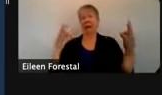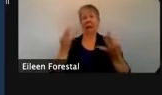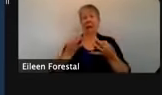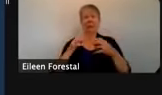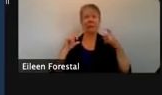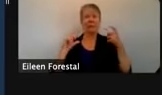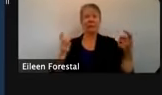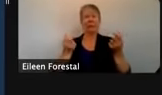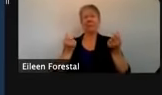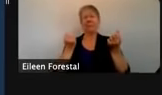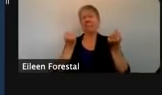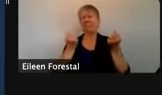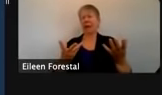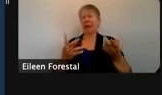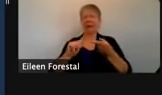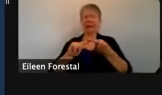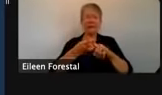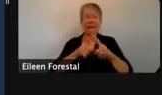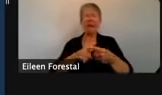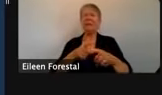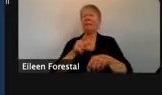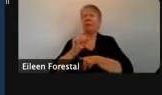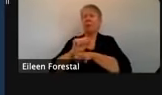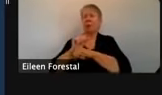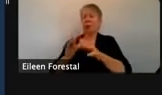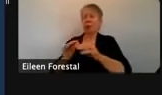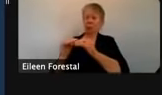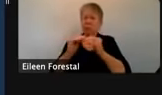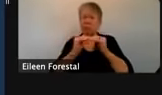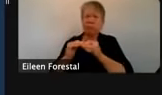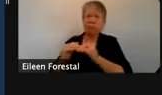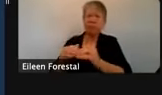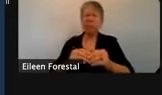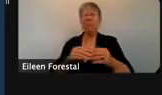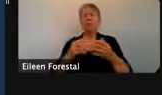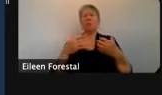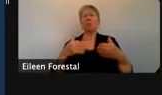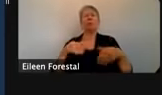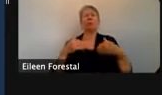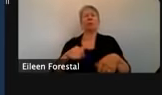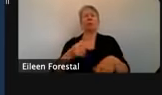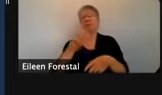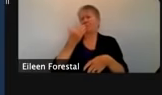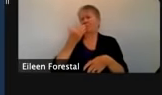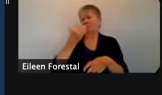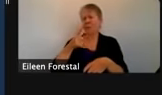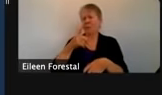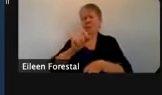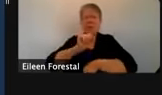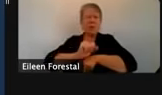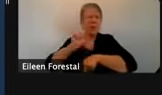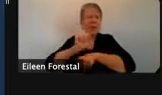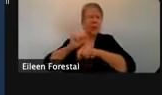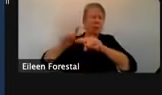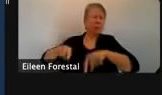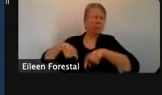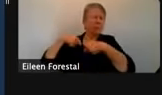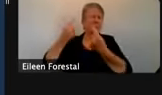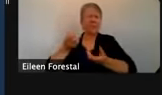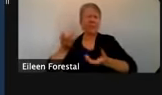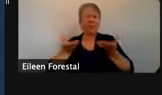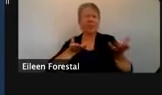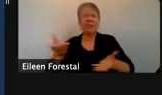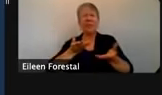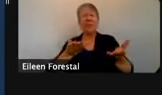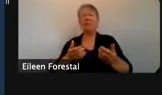students. So we too thank Elaine for her years of service to Jersey City and for answering that call to be an educator.